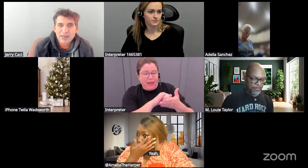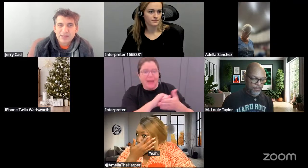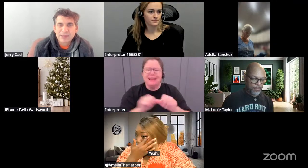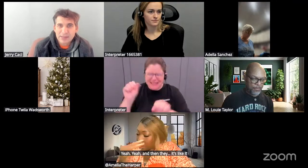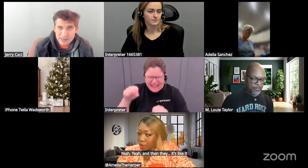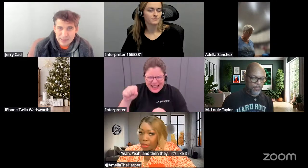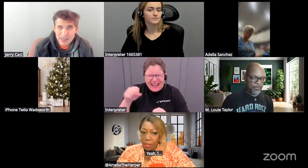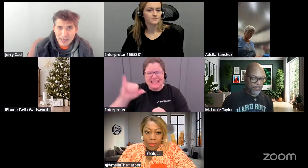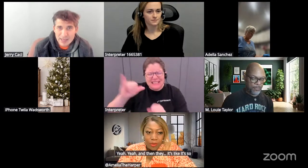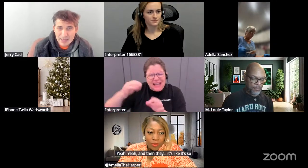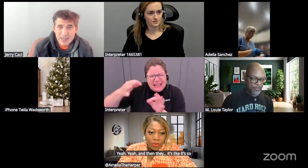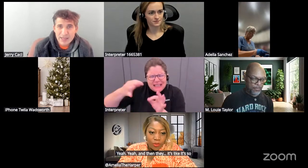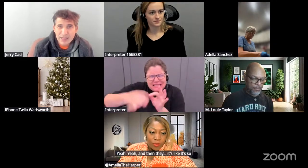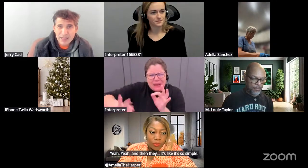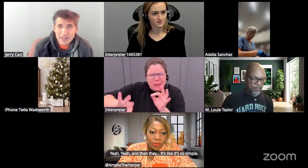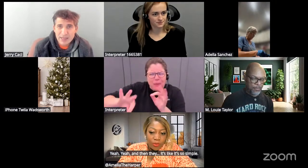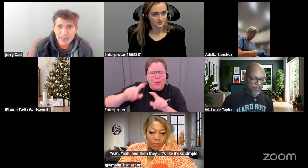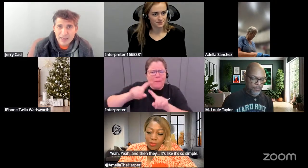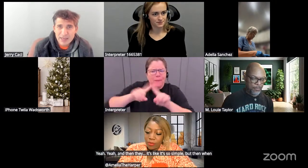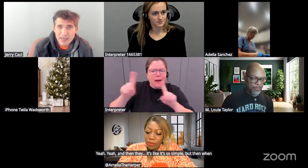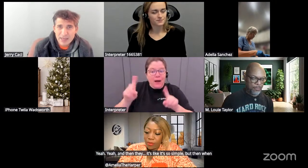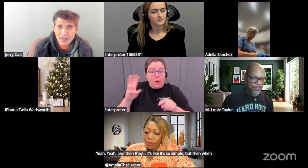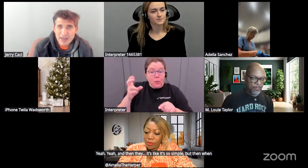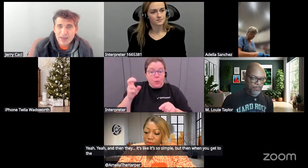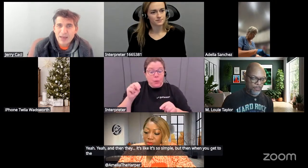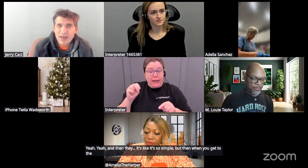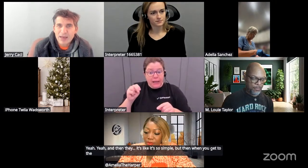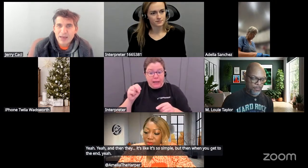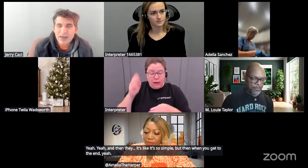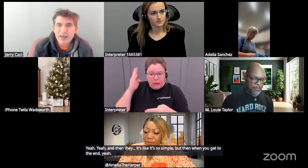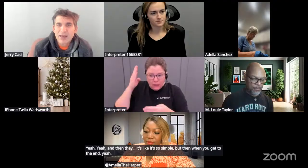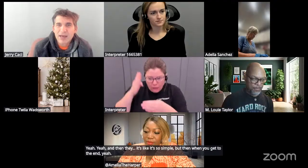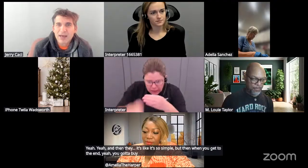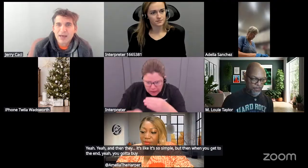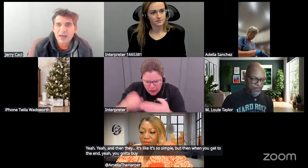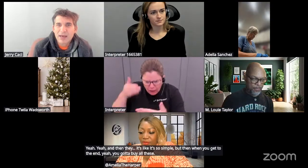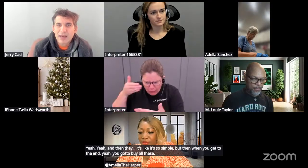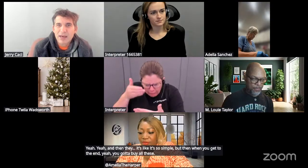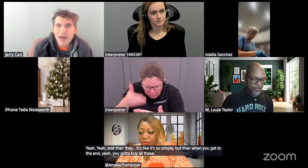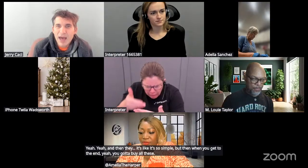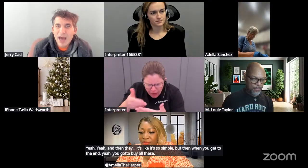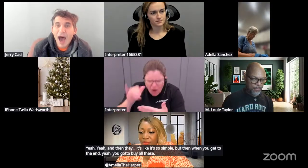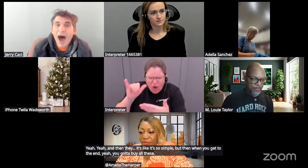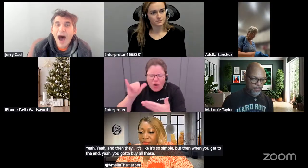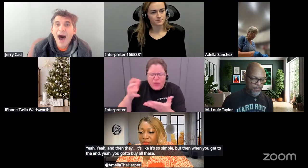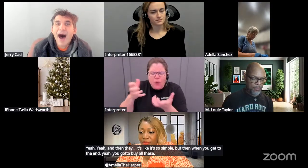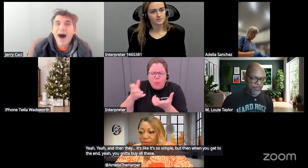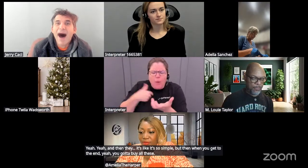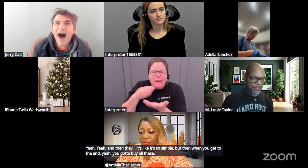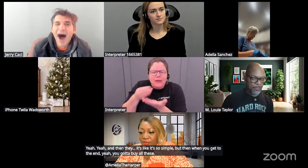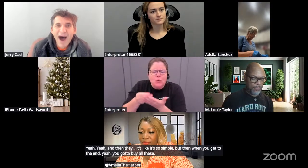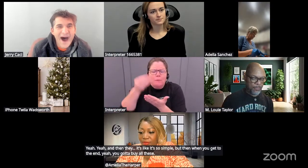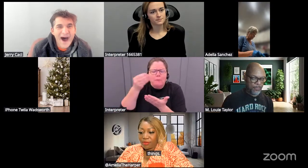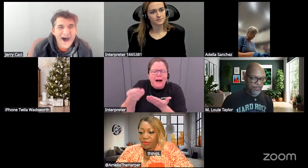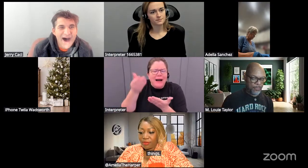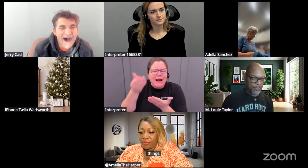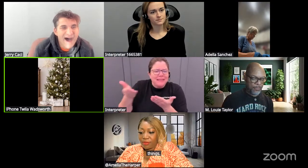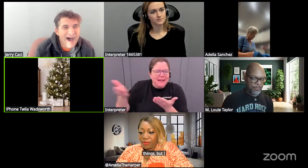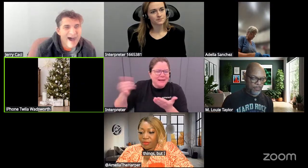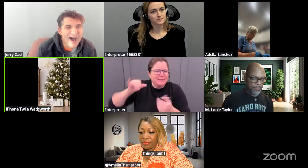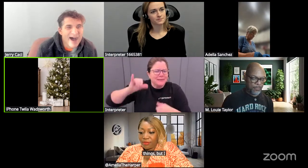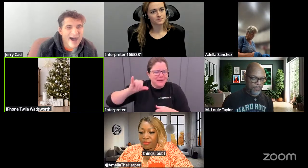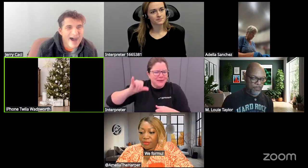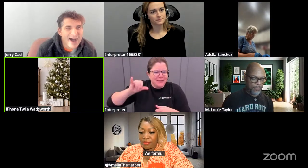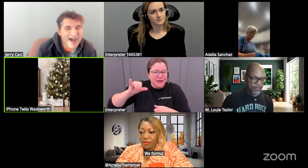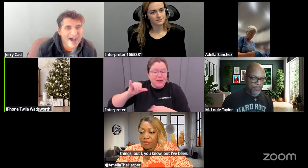so simple, but then when you get to the end, yeah, you got to buy all these Well, things. But We've but